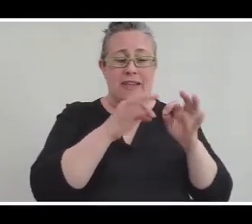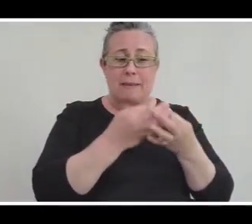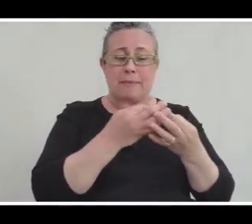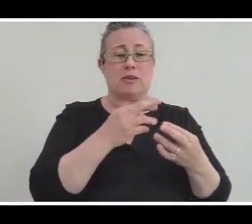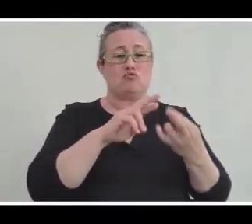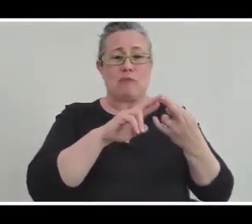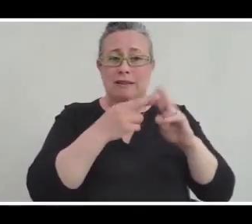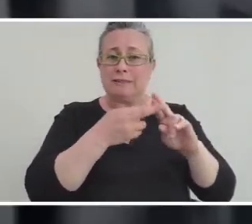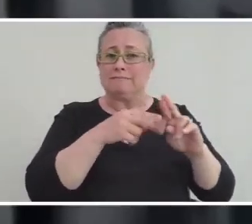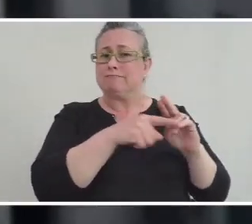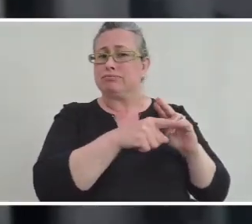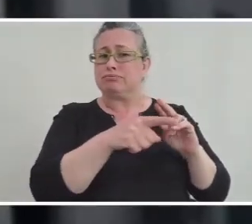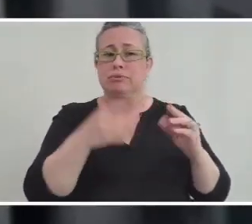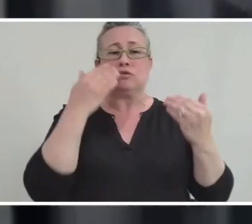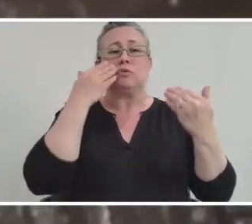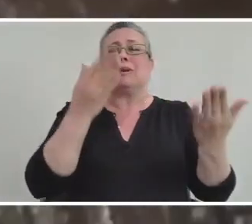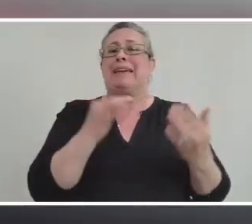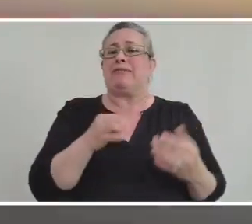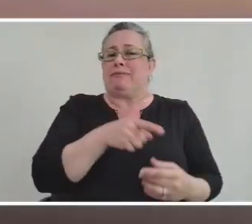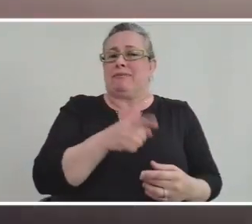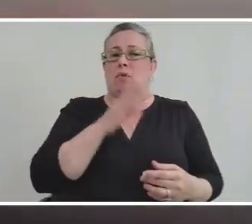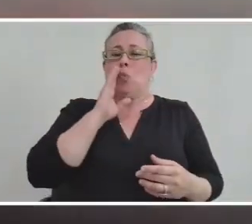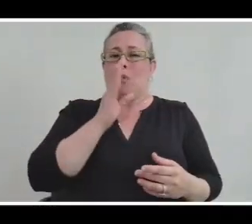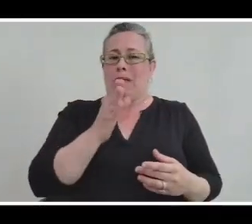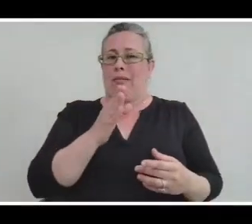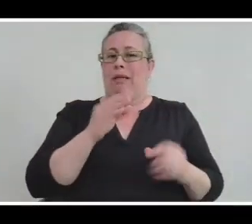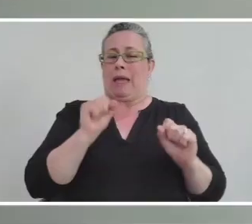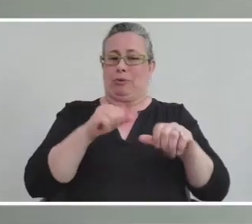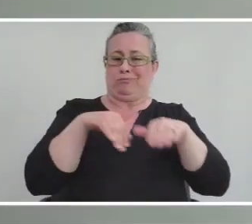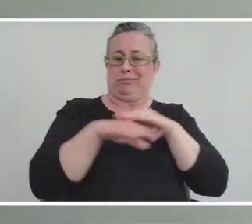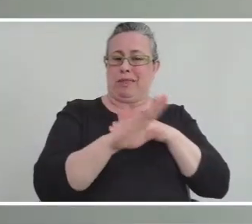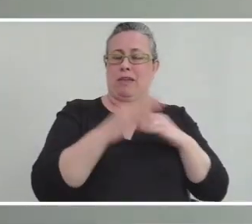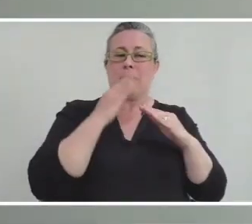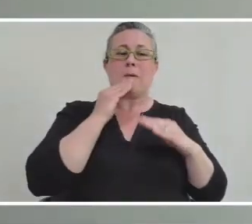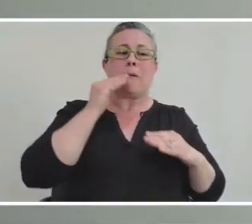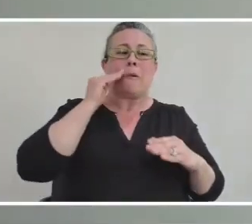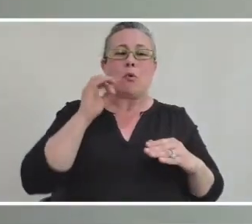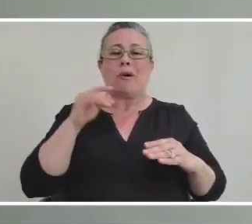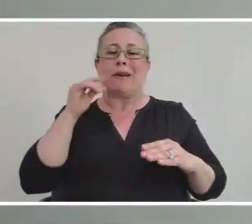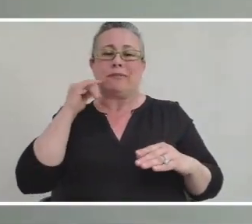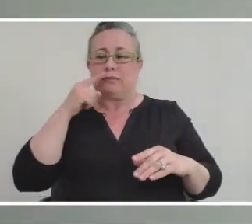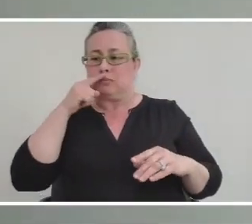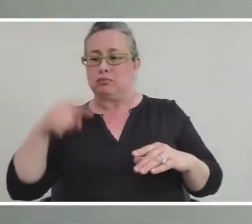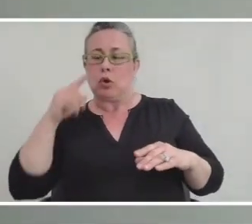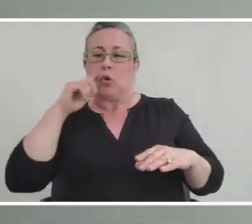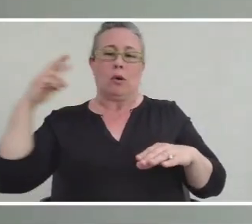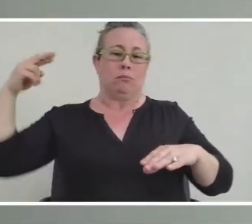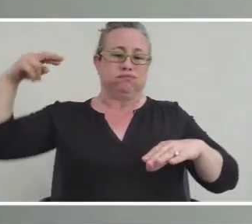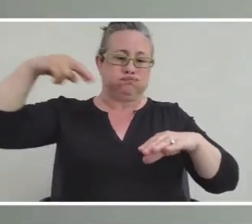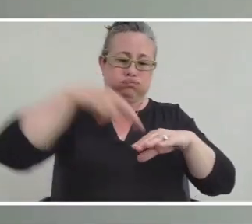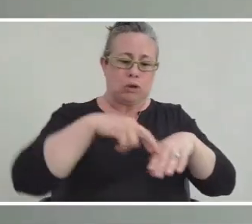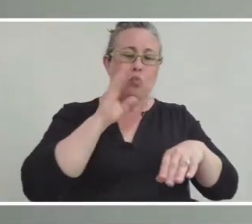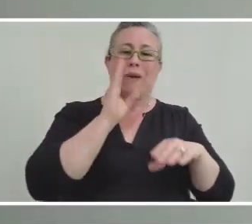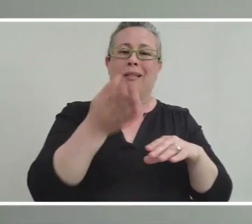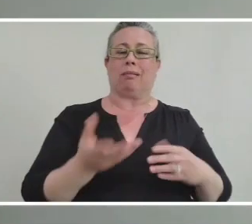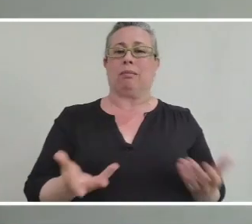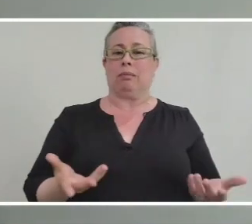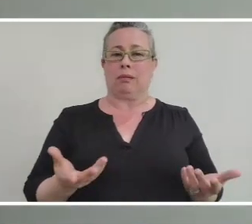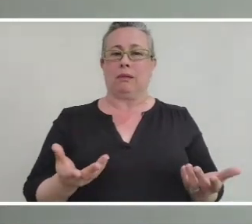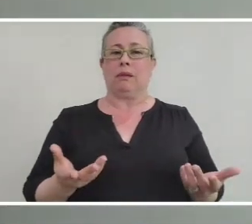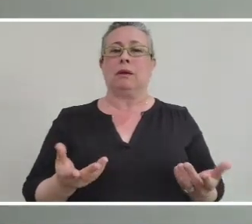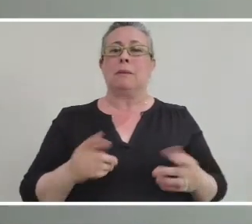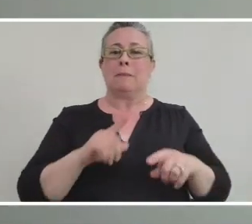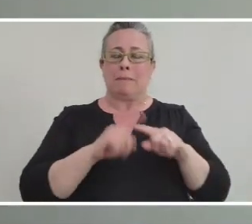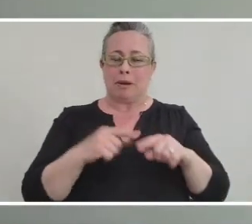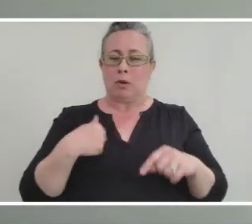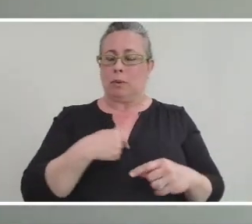hit their homes tonight. When Russia comes, it kills. Let's unite humanity together, ignite a spark of